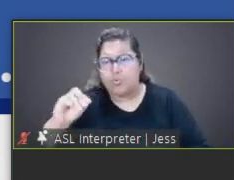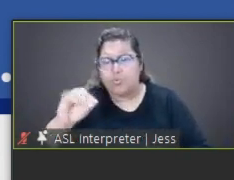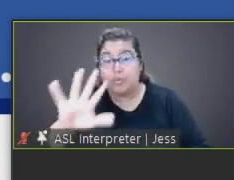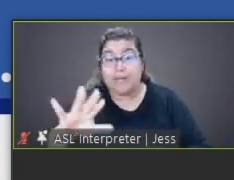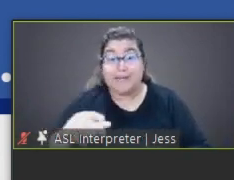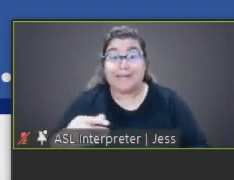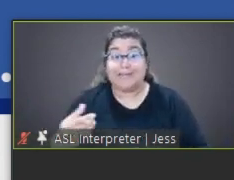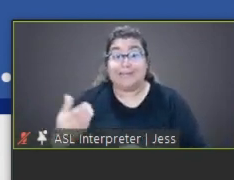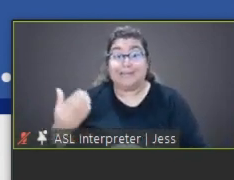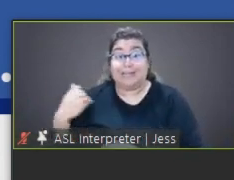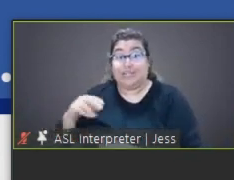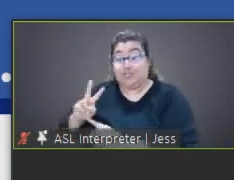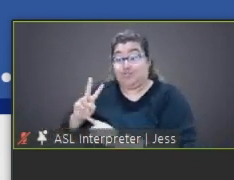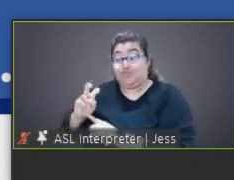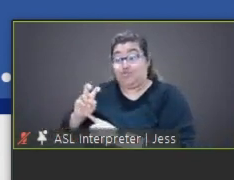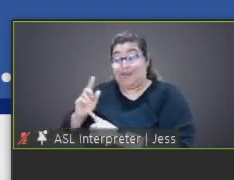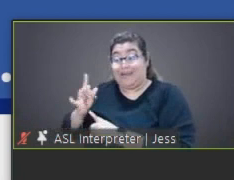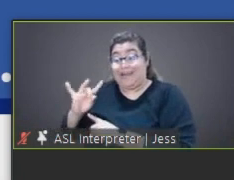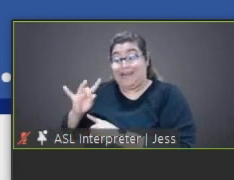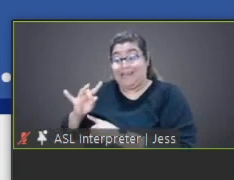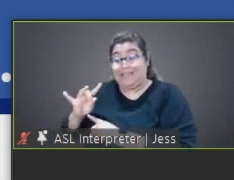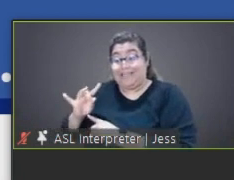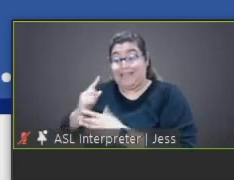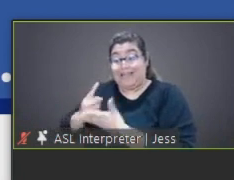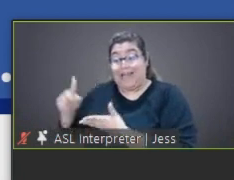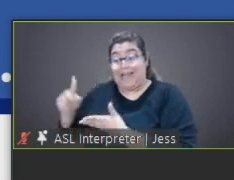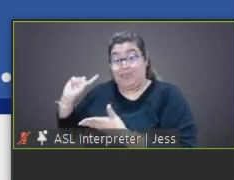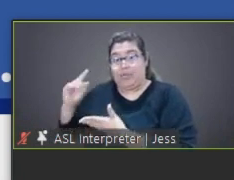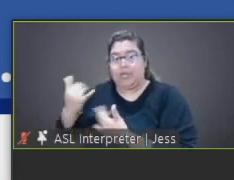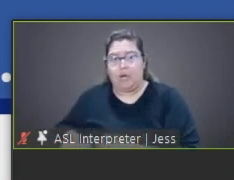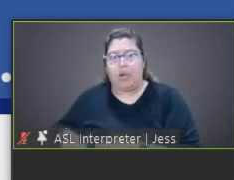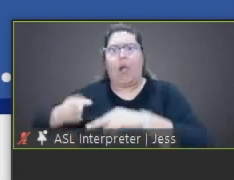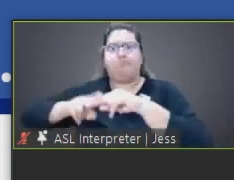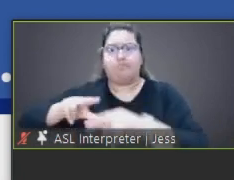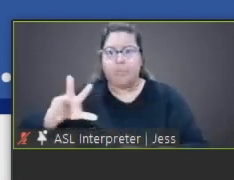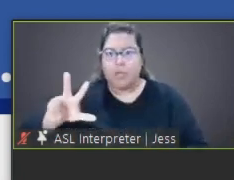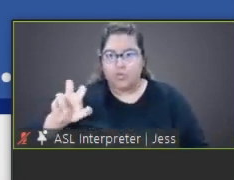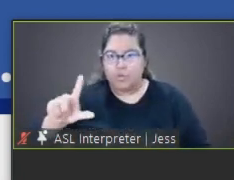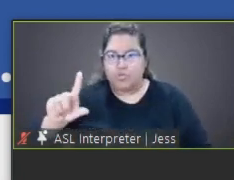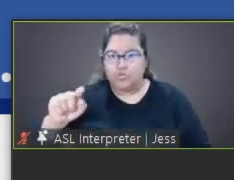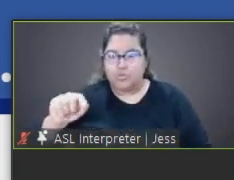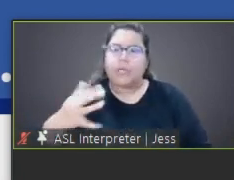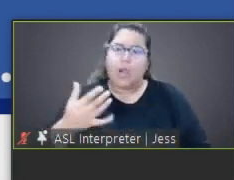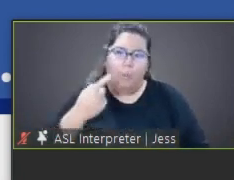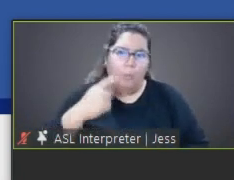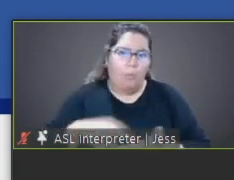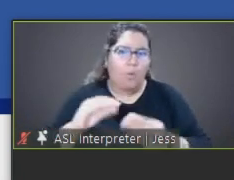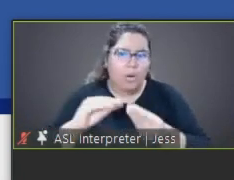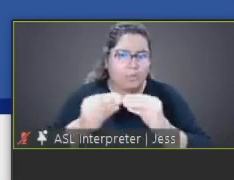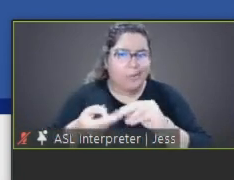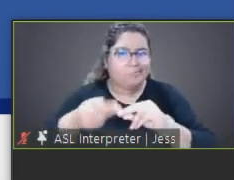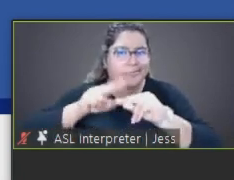week ago. So pretty dramatic increase in COVID-19 hospitalizations as well. Next slide, please.